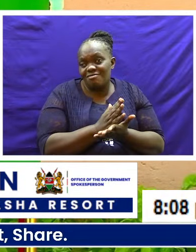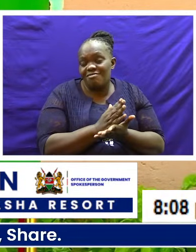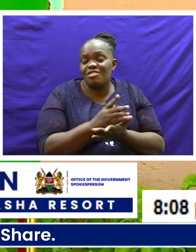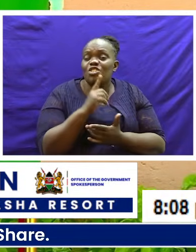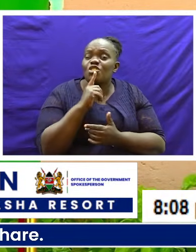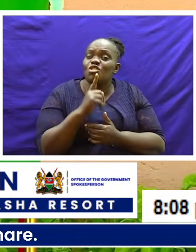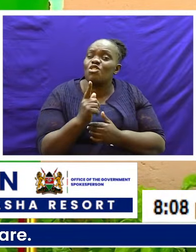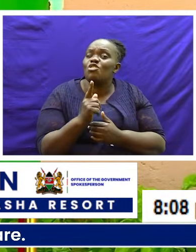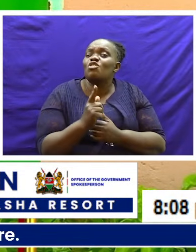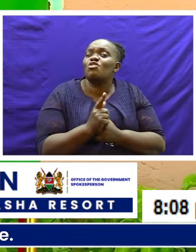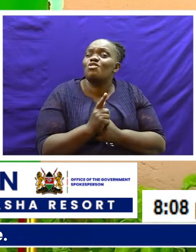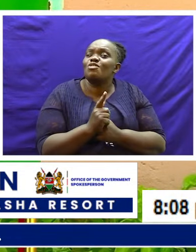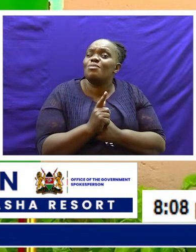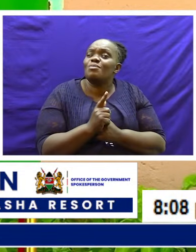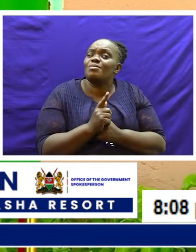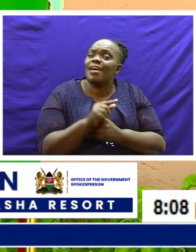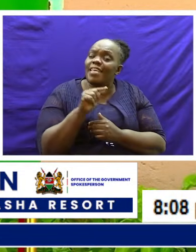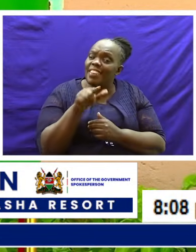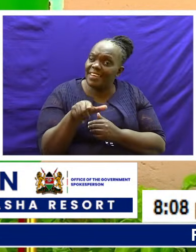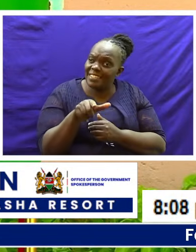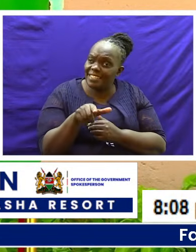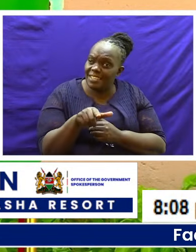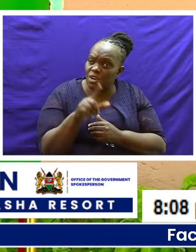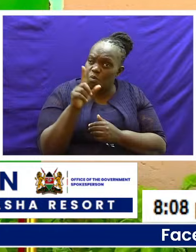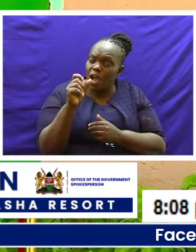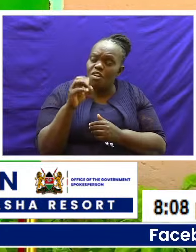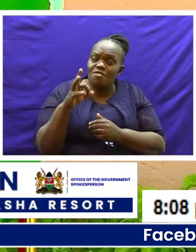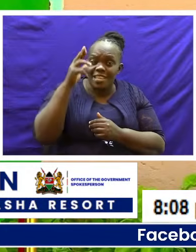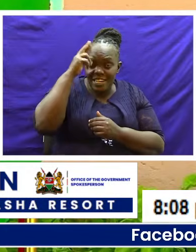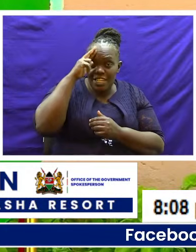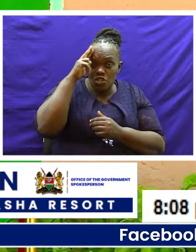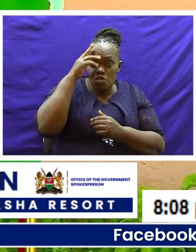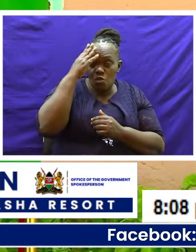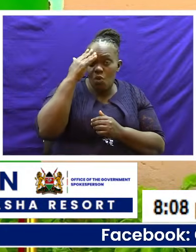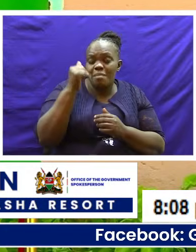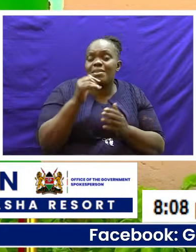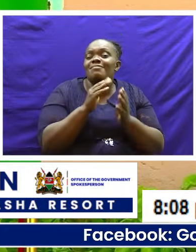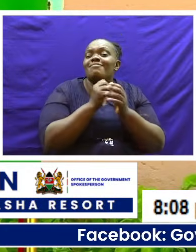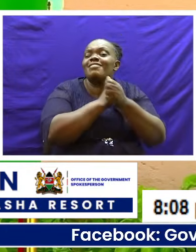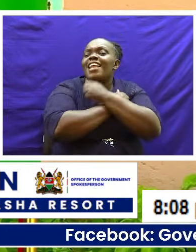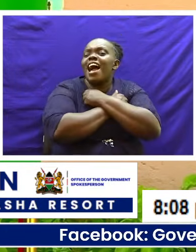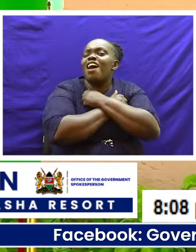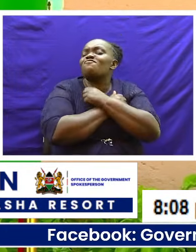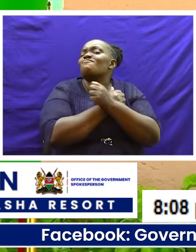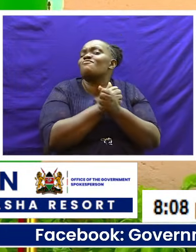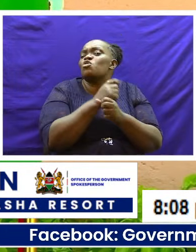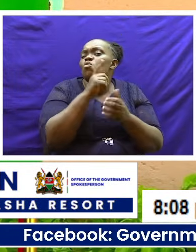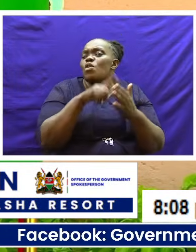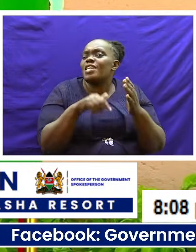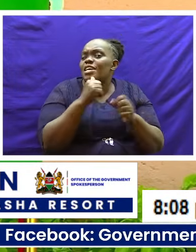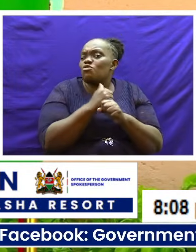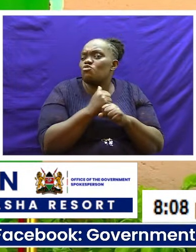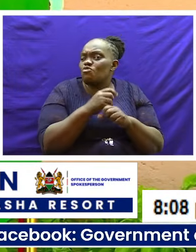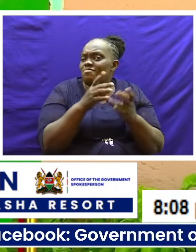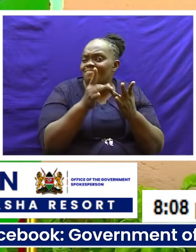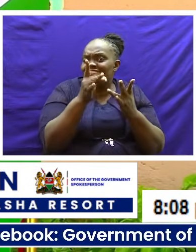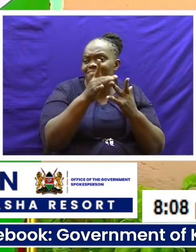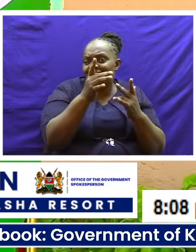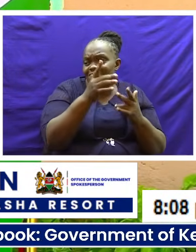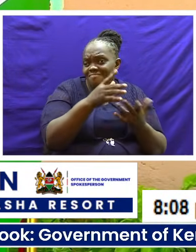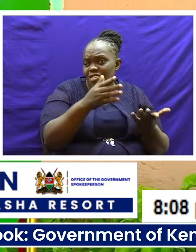So, and that's one of the reasons why I'm very passionate with what I do, choosing careers based